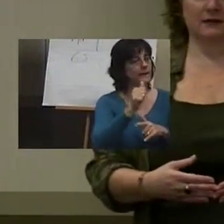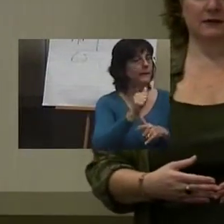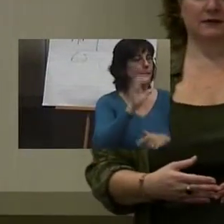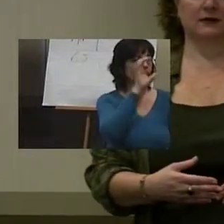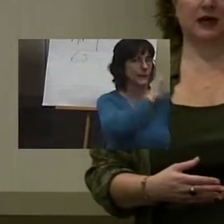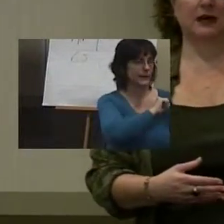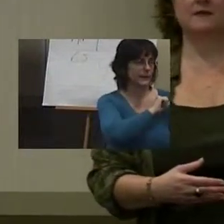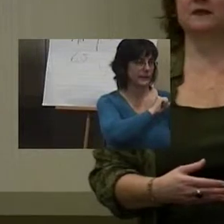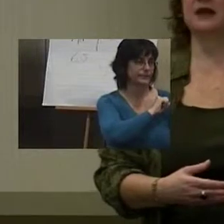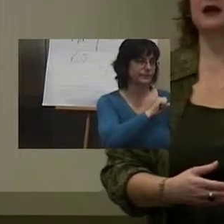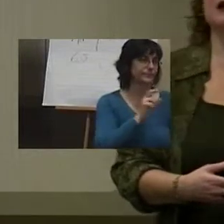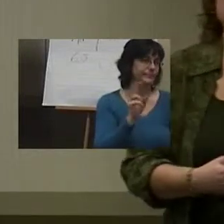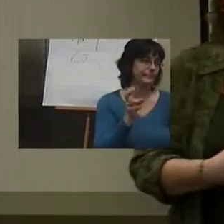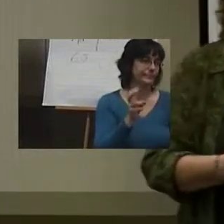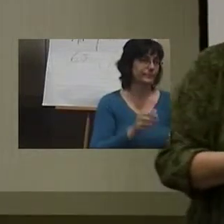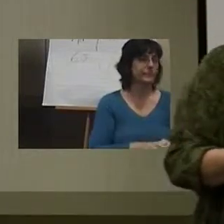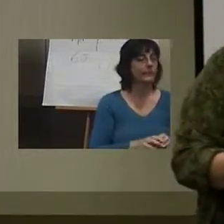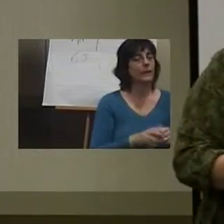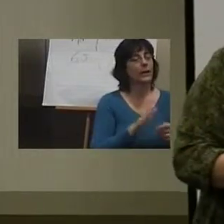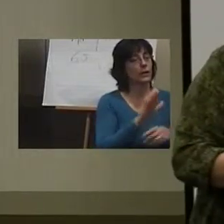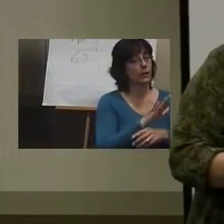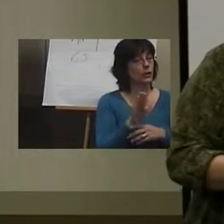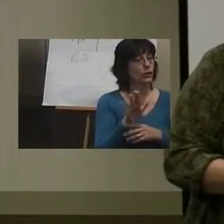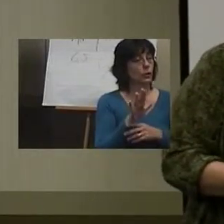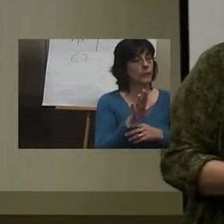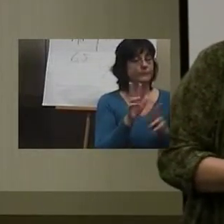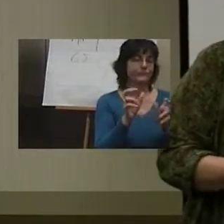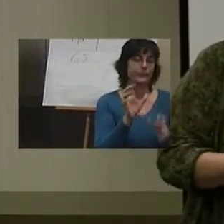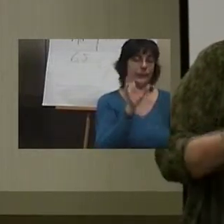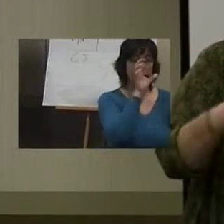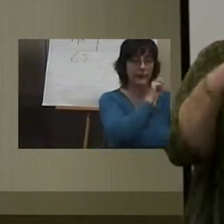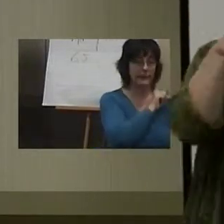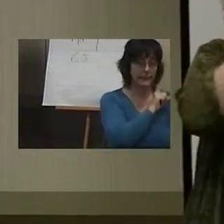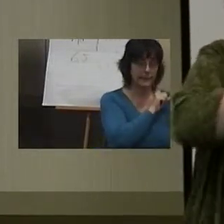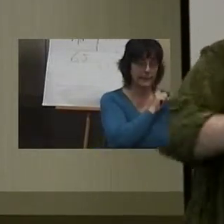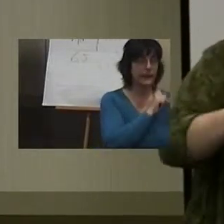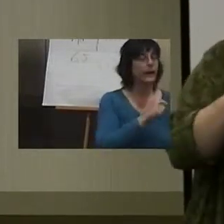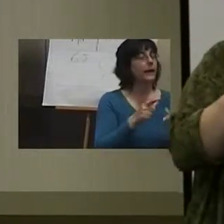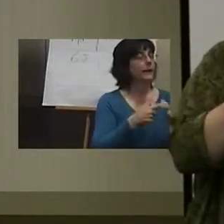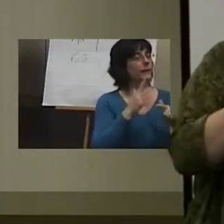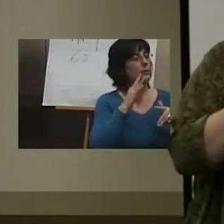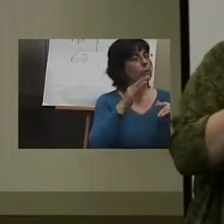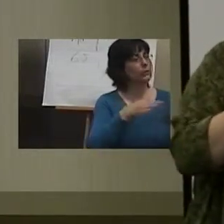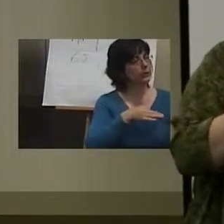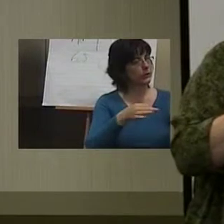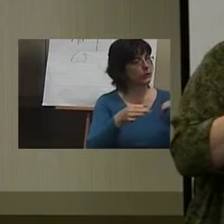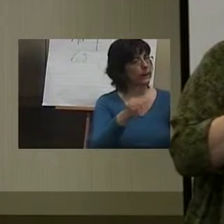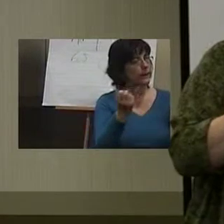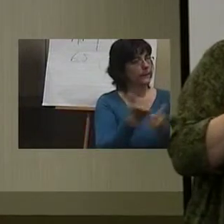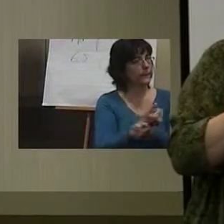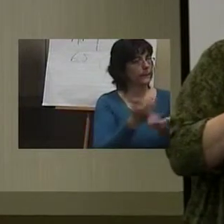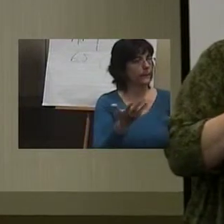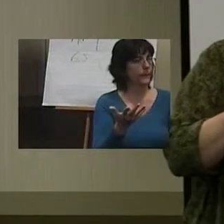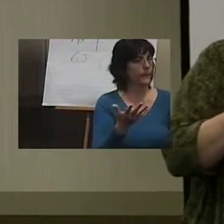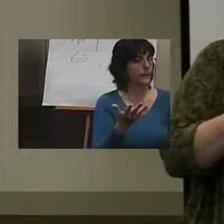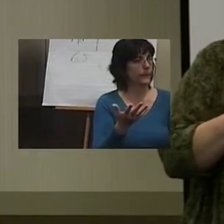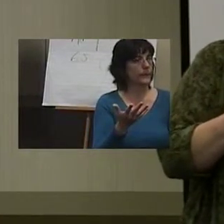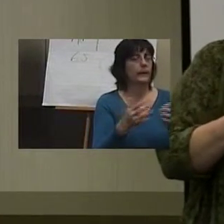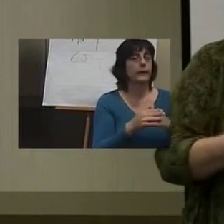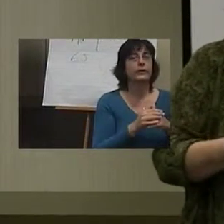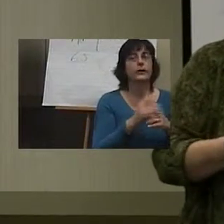guess. Okay? You're taking a guess and you're describing everything.